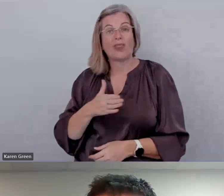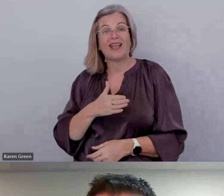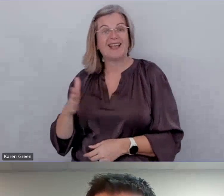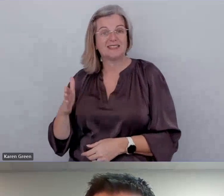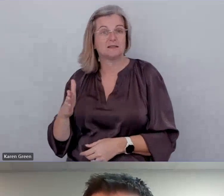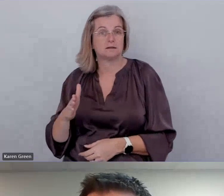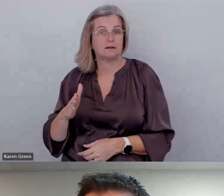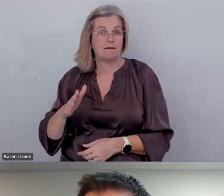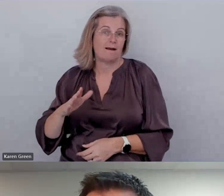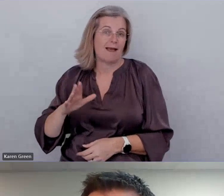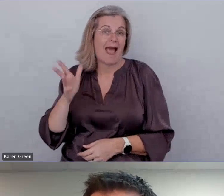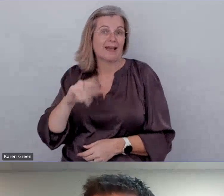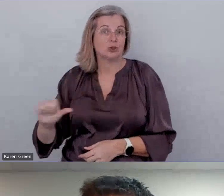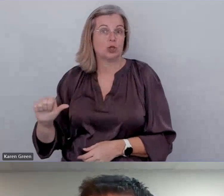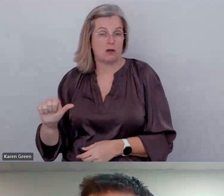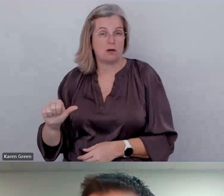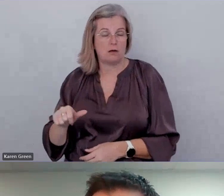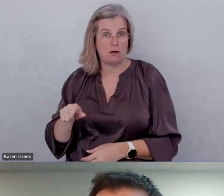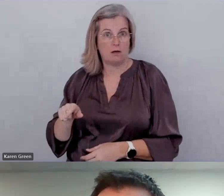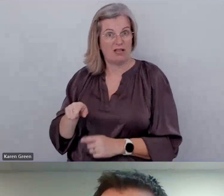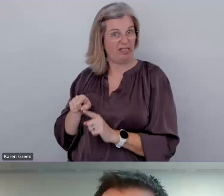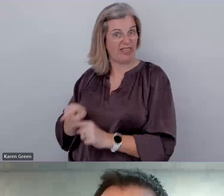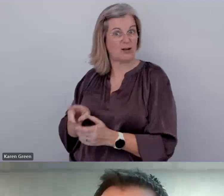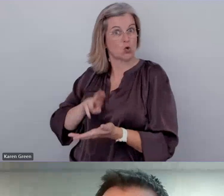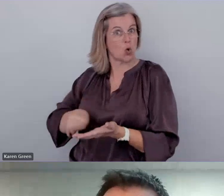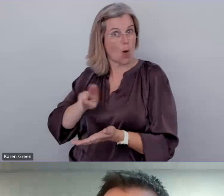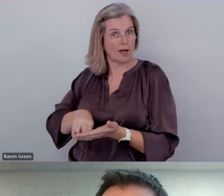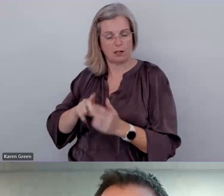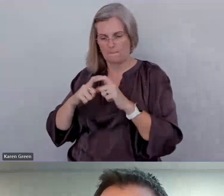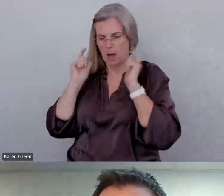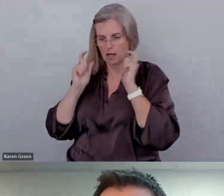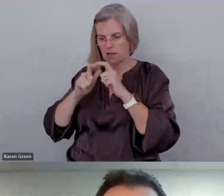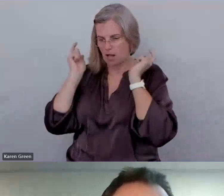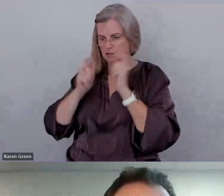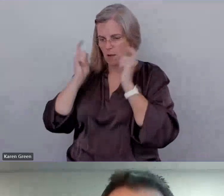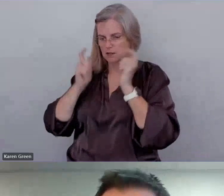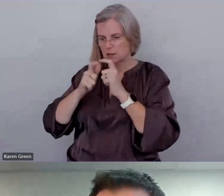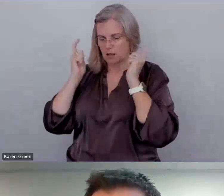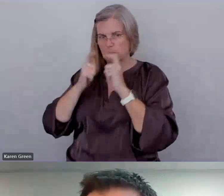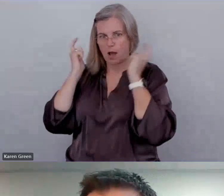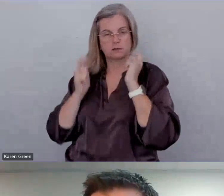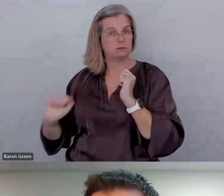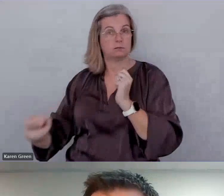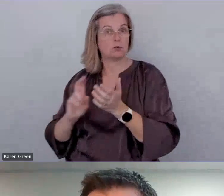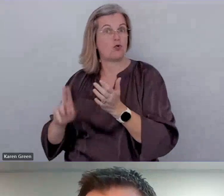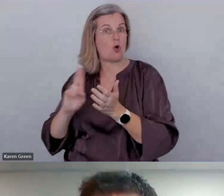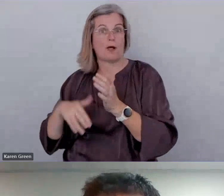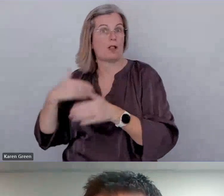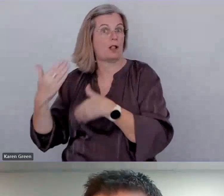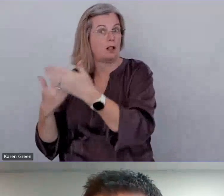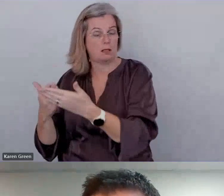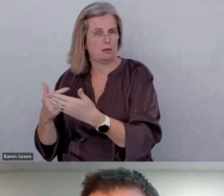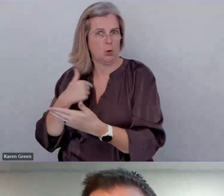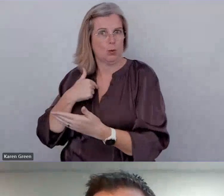deal, this is just normal, and they understand that this attenuates all of those things. Remember that list I showed from the